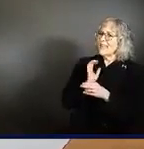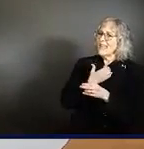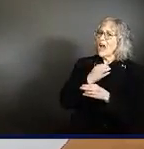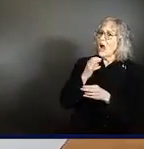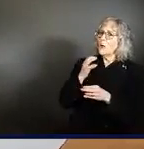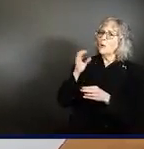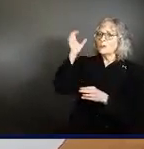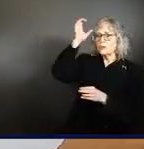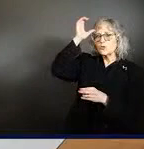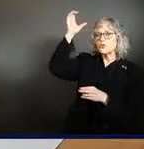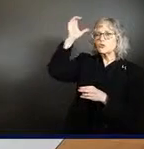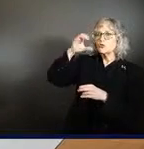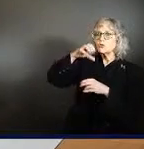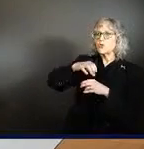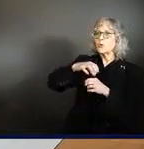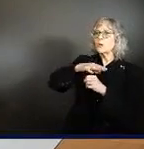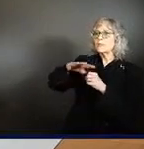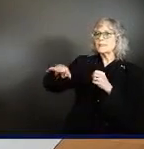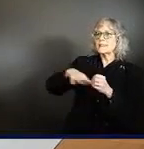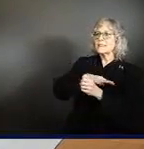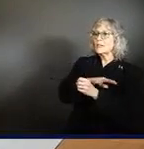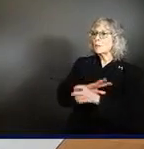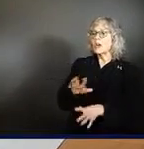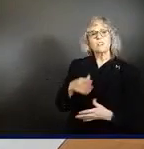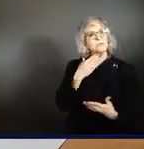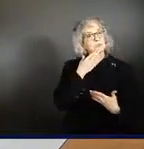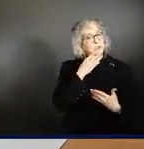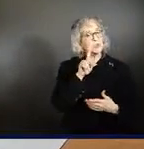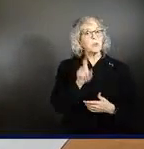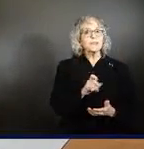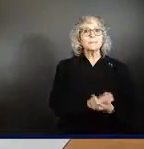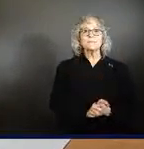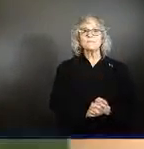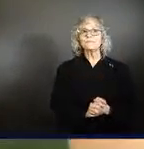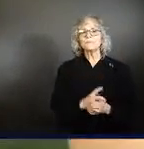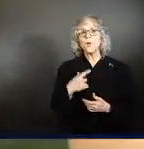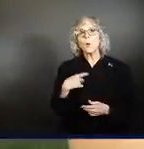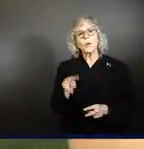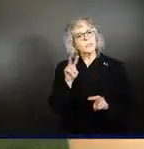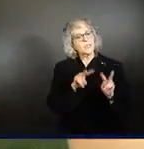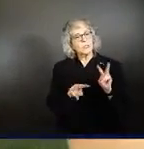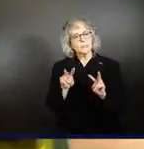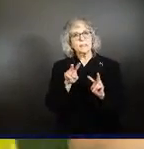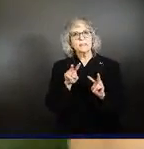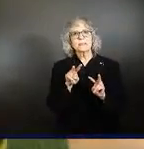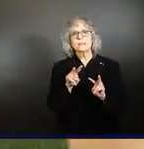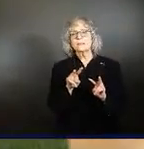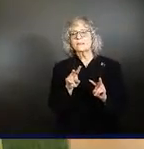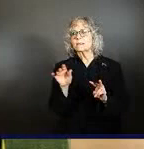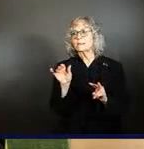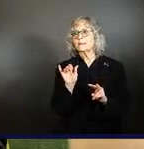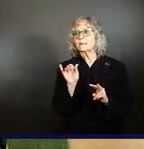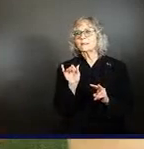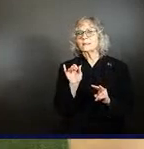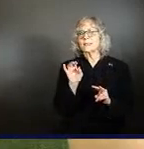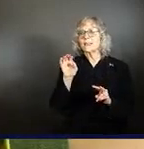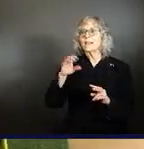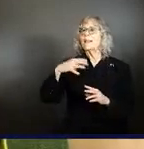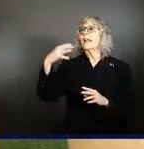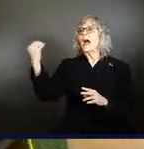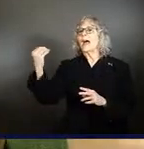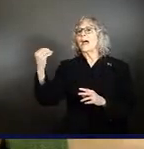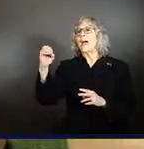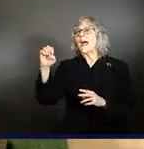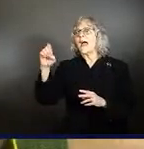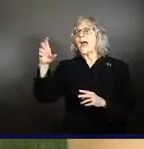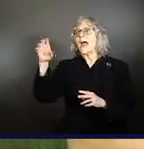Yeah, that's a really good question. So we are going to look at Just like we're studying with exoplanets,